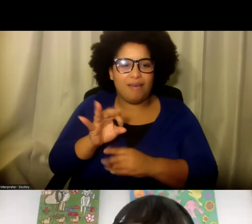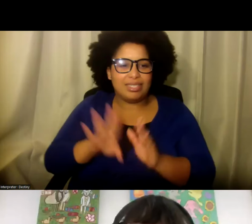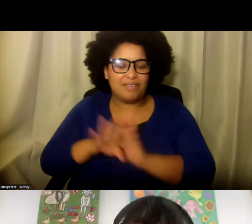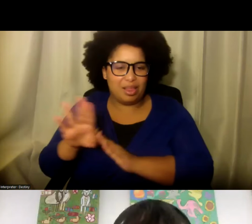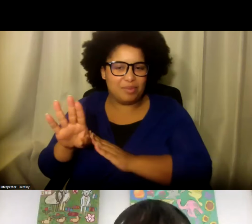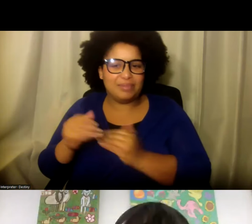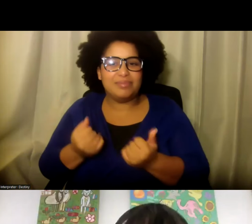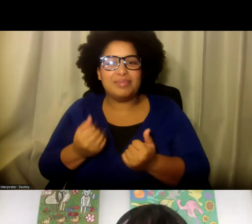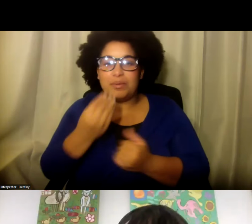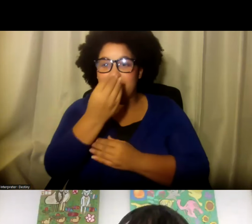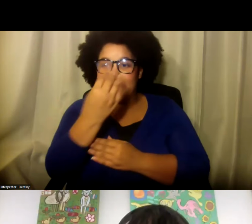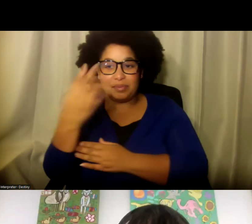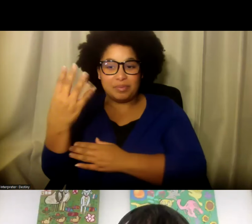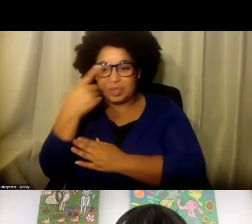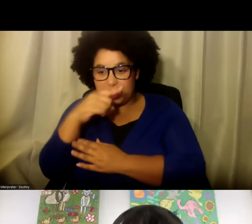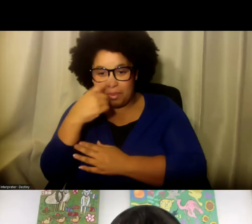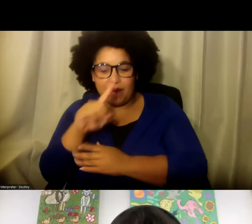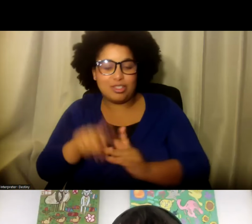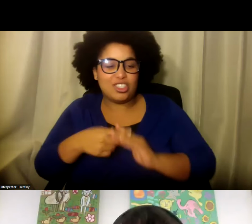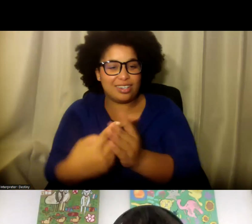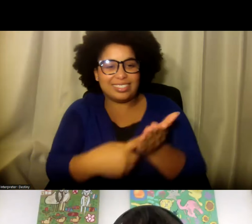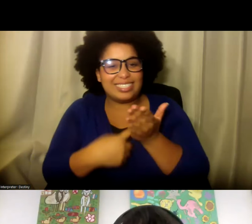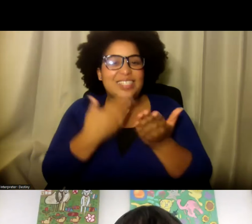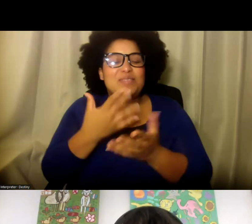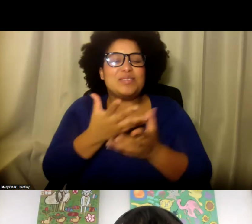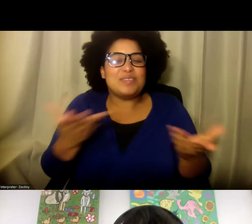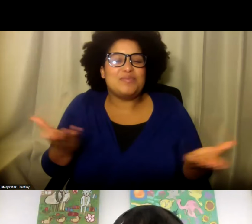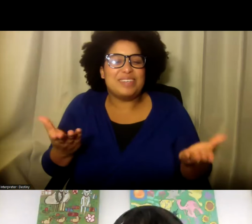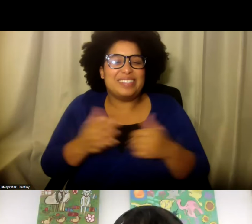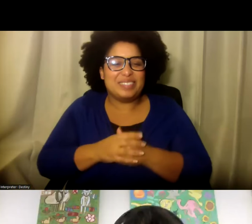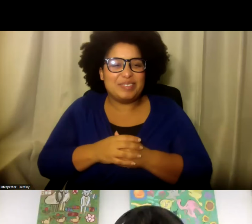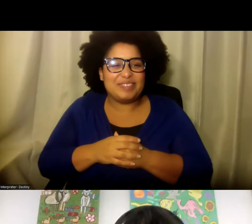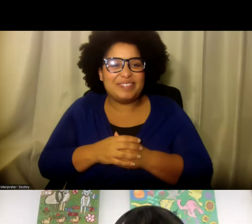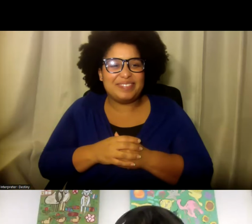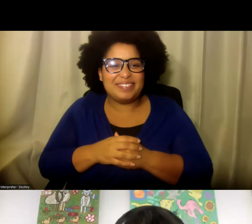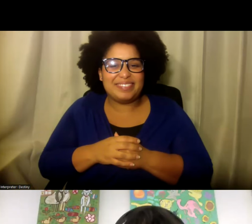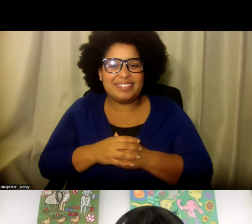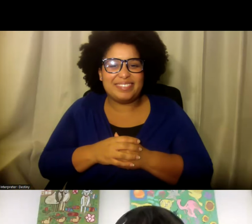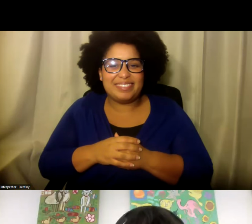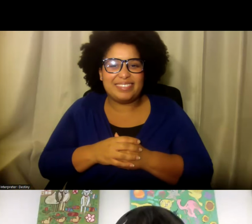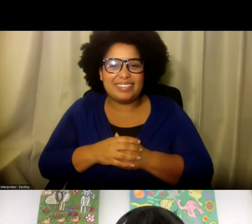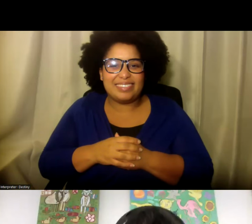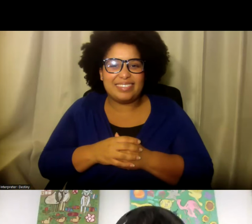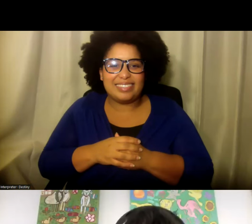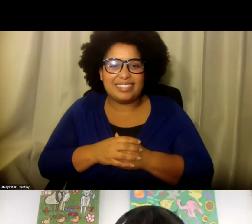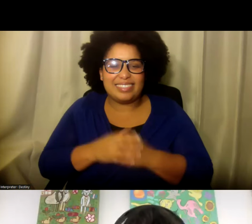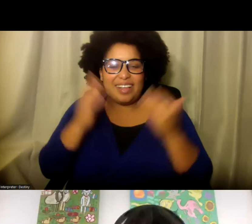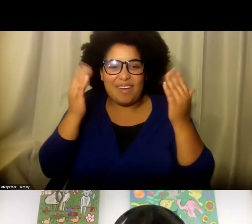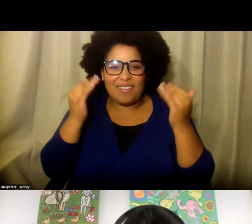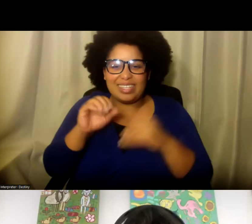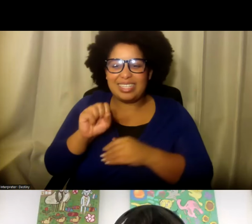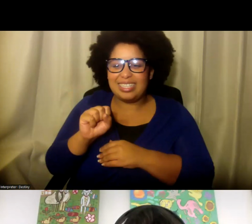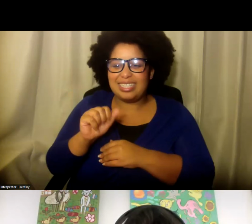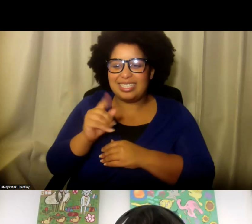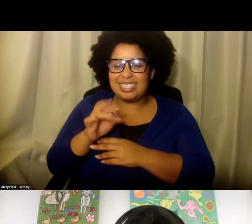our discussion started. Great, thank you so much for being here. I think hopefully Sandra will be able to join us in